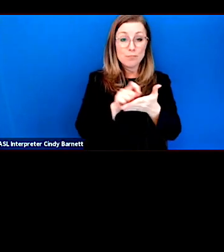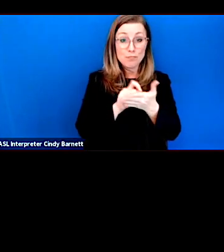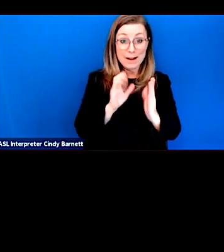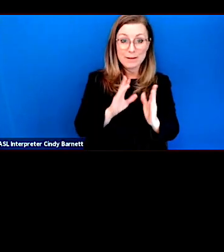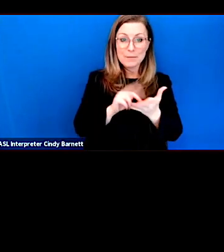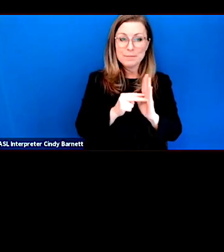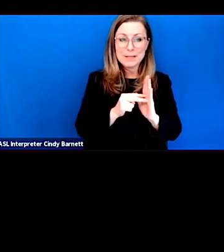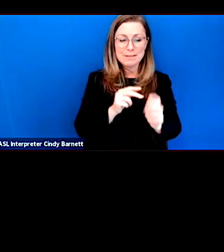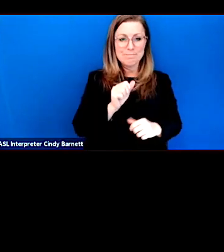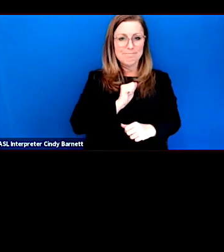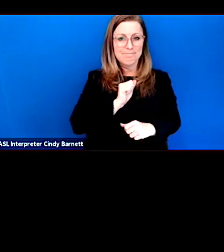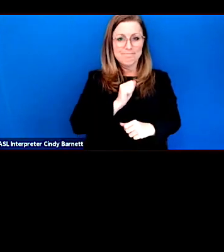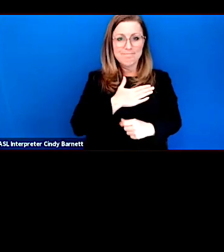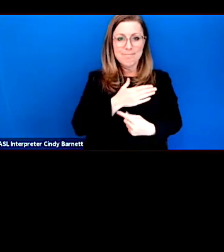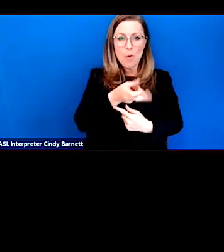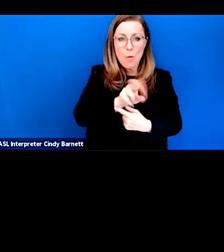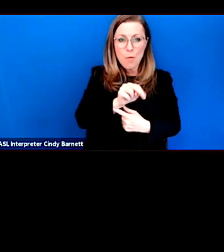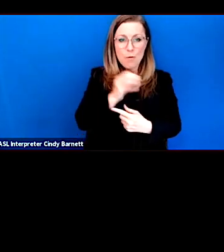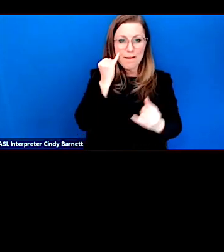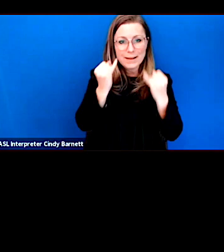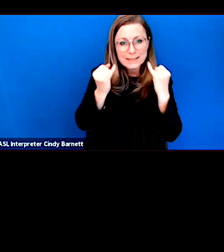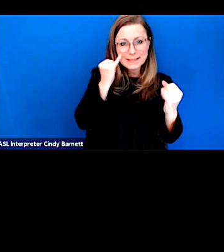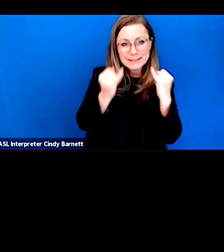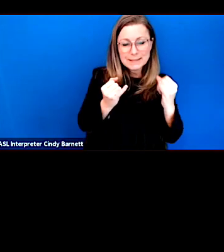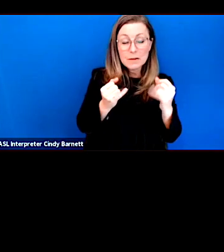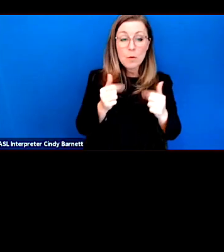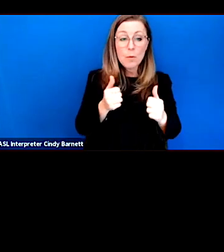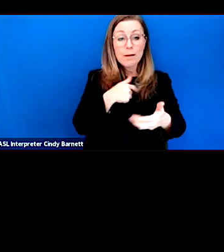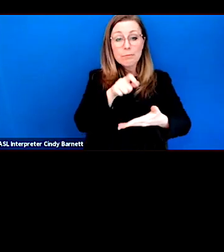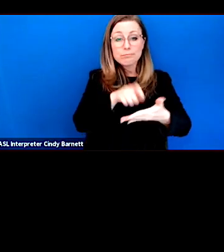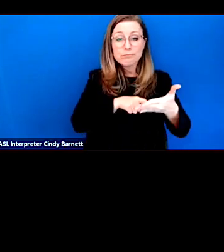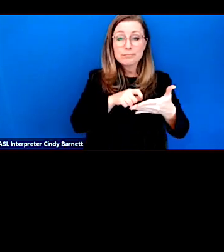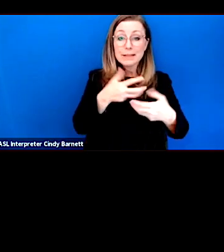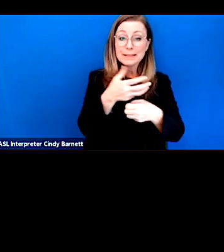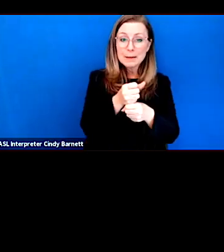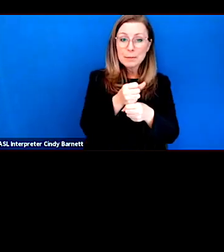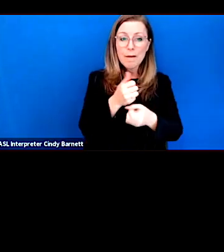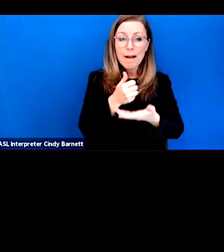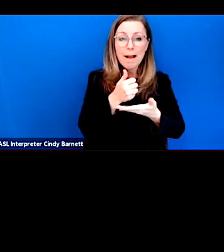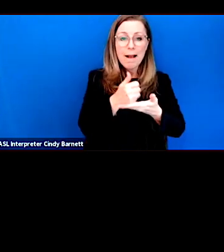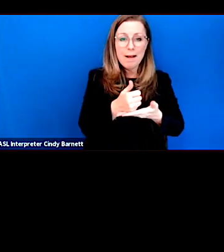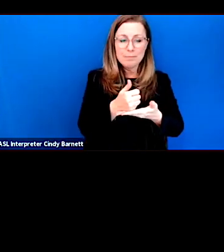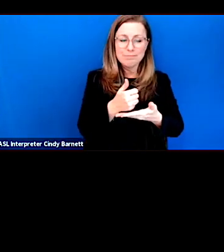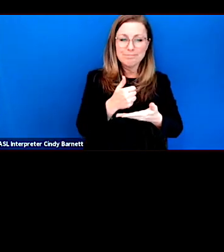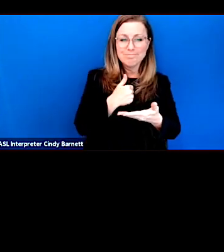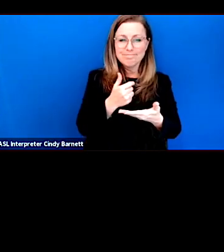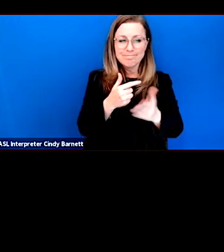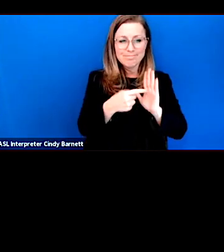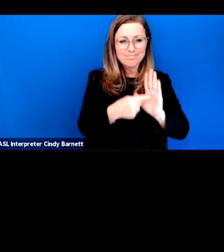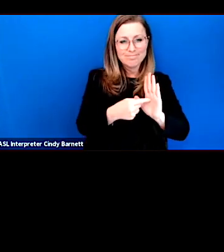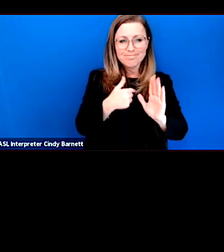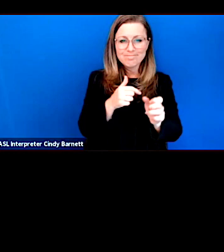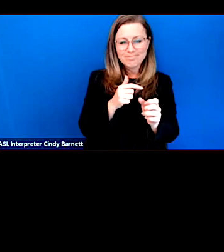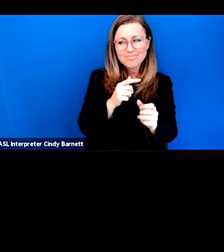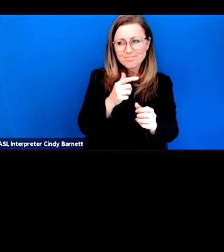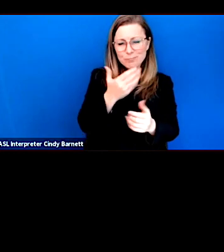Writing this summary helps the memo writer ensure that they have a good understanding of what the authors are trying to say and puts it into